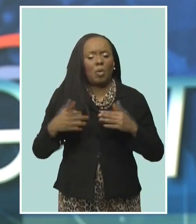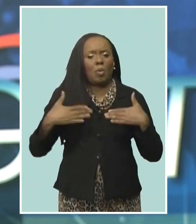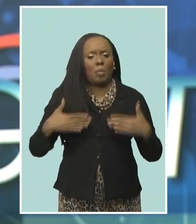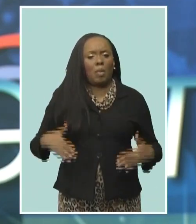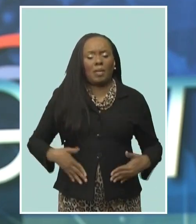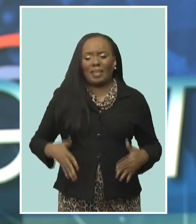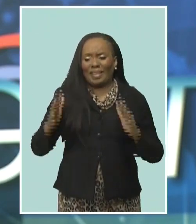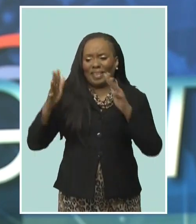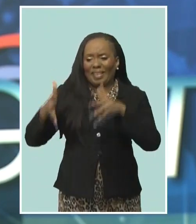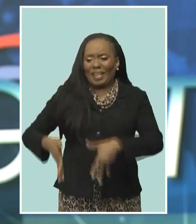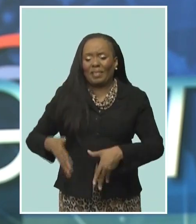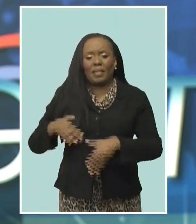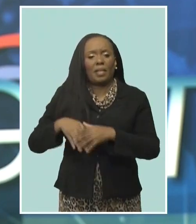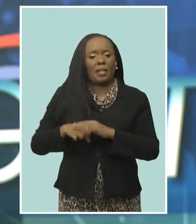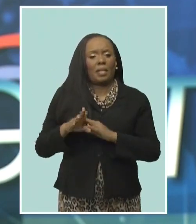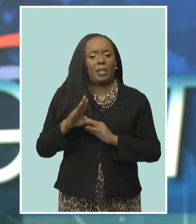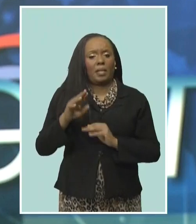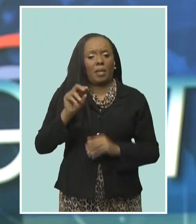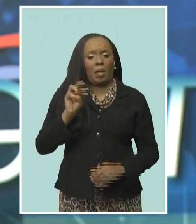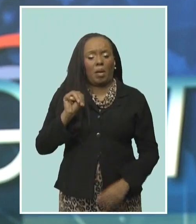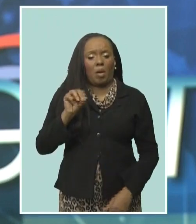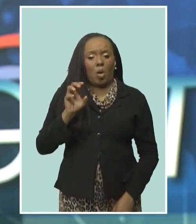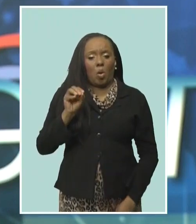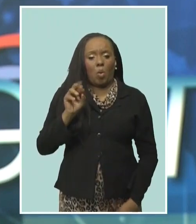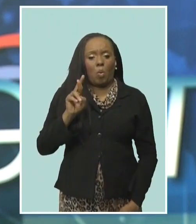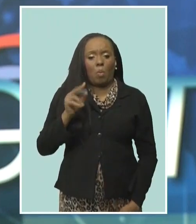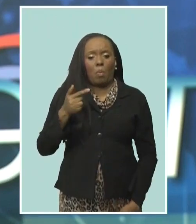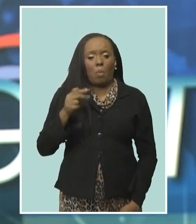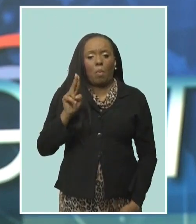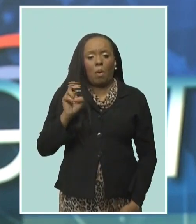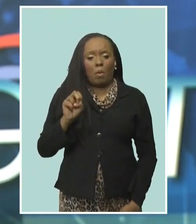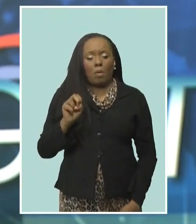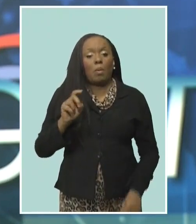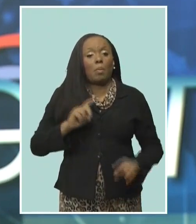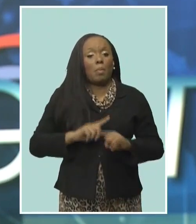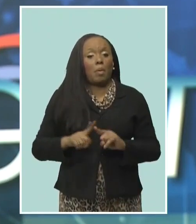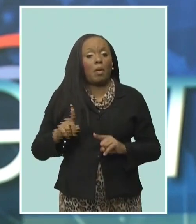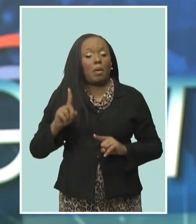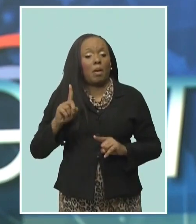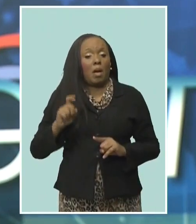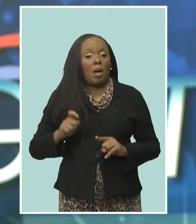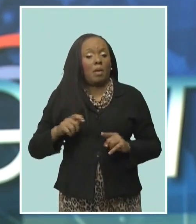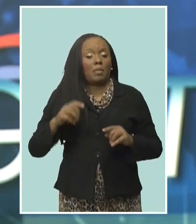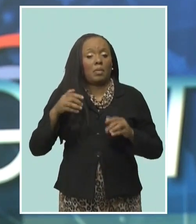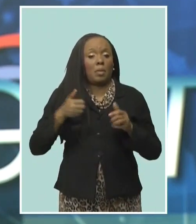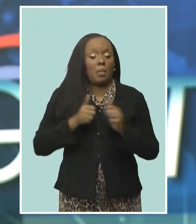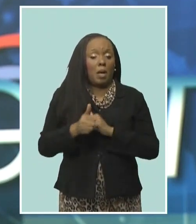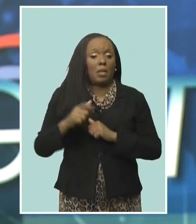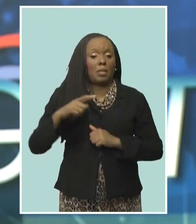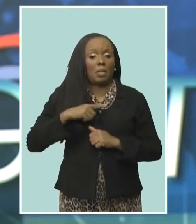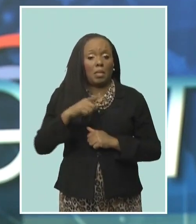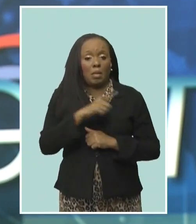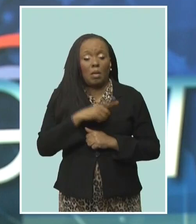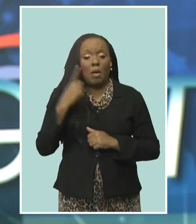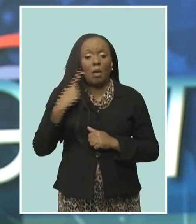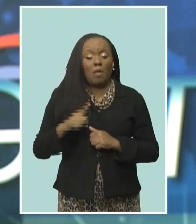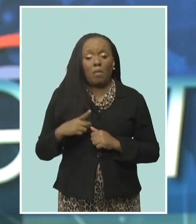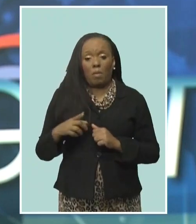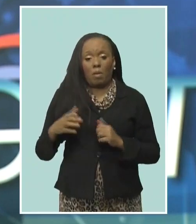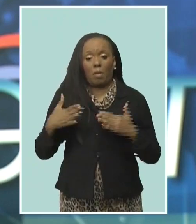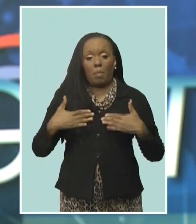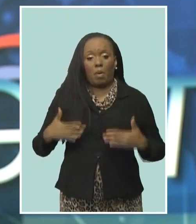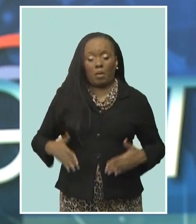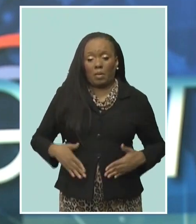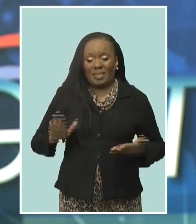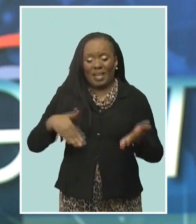He's hinted that before long, regulation will be passed to deal with the disposal of bodies in healthcare institutions. Mr. Marshall